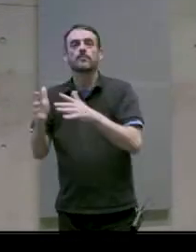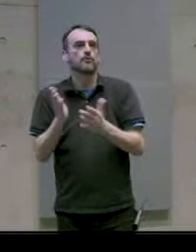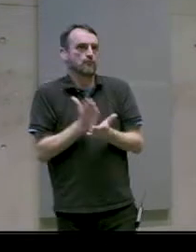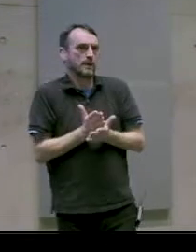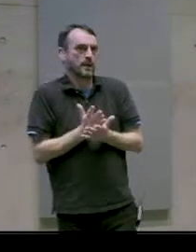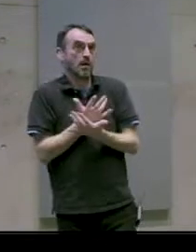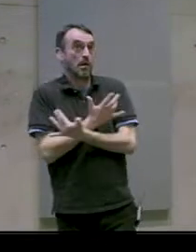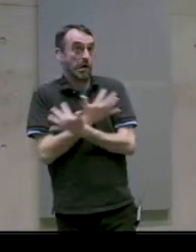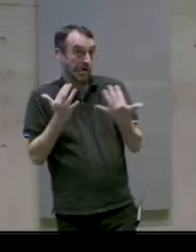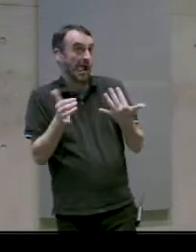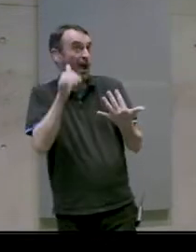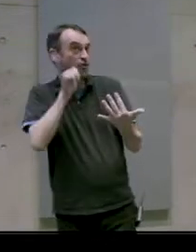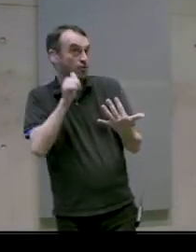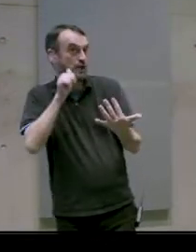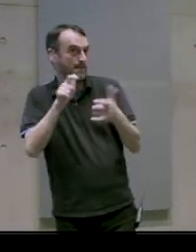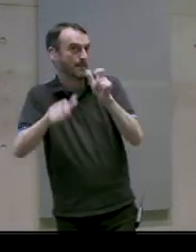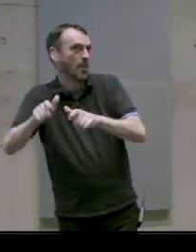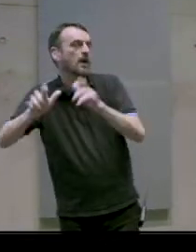So